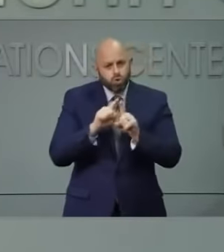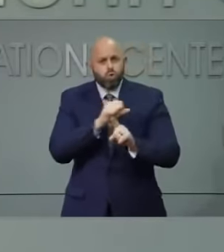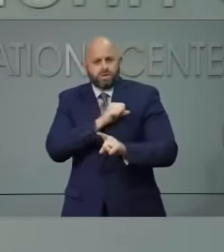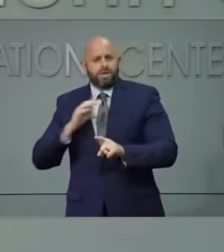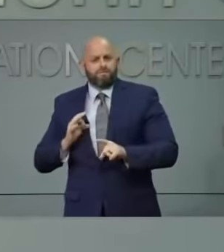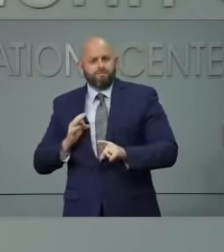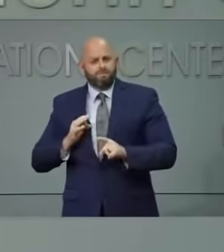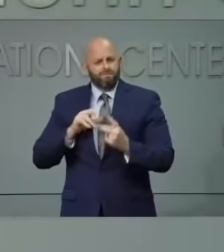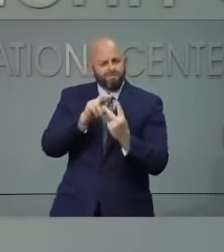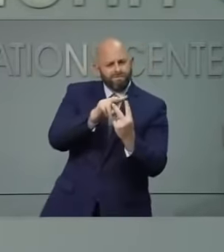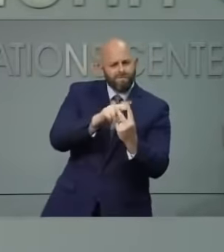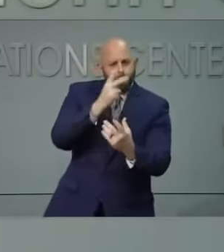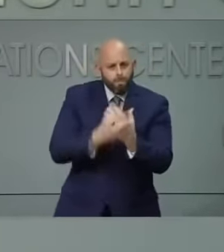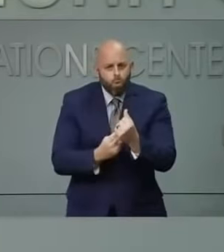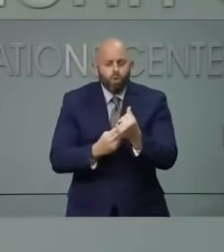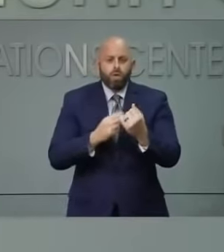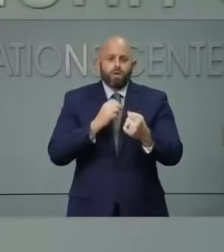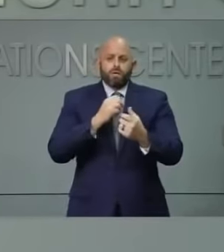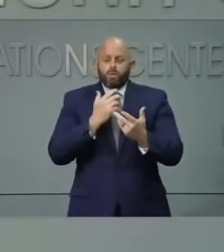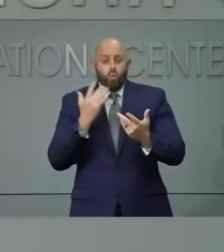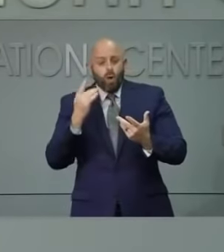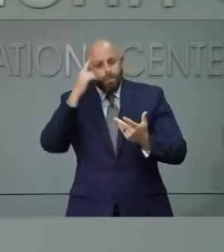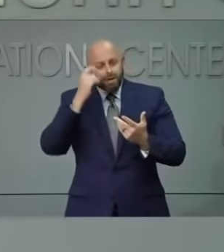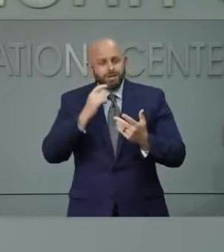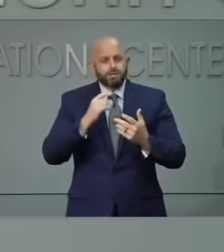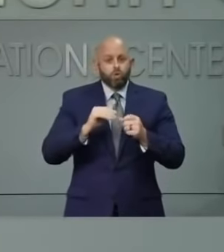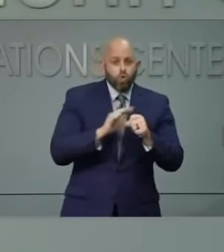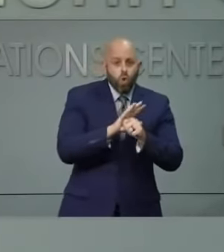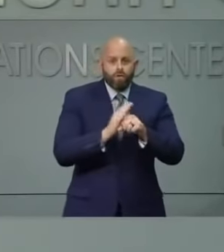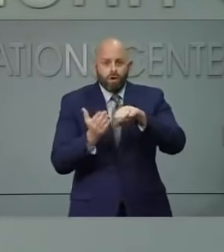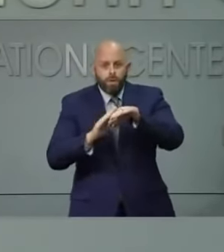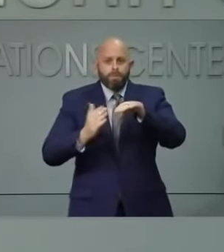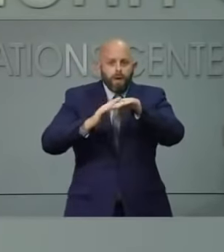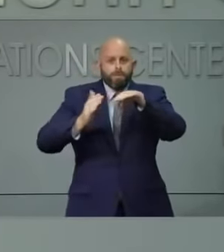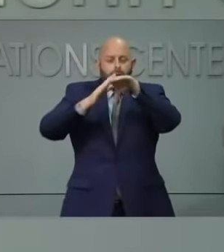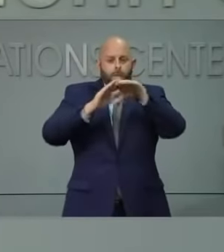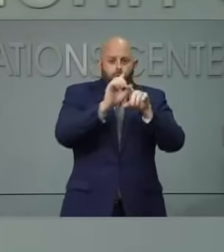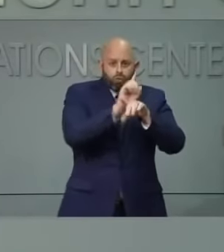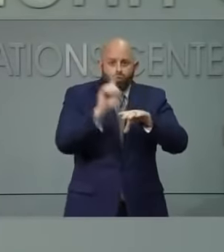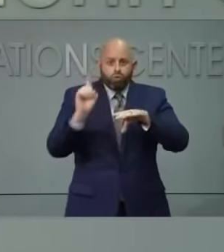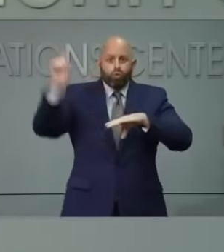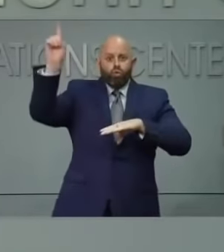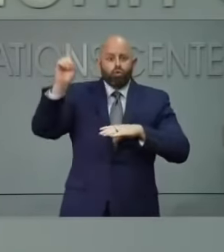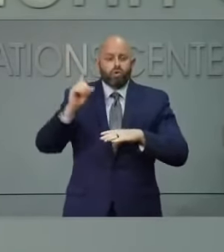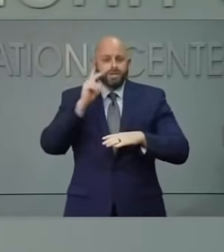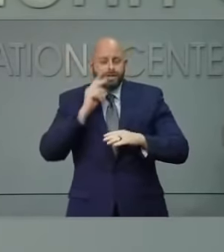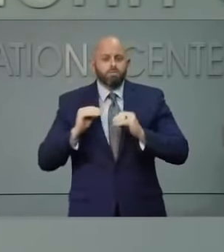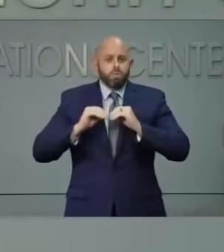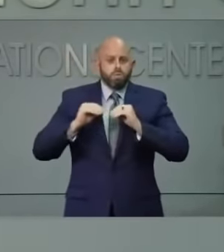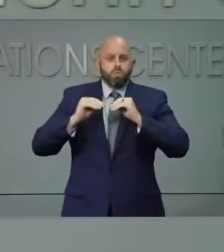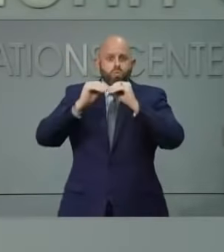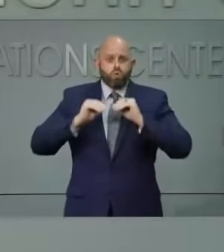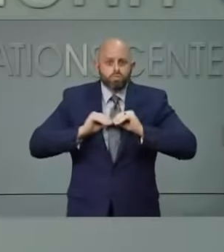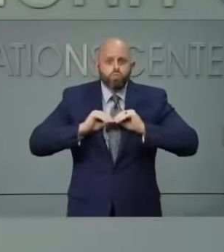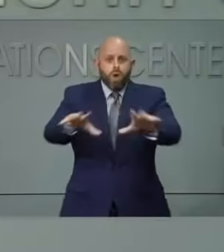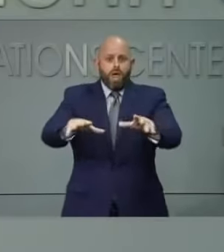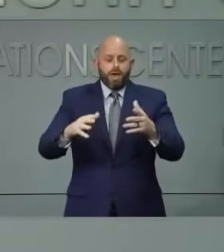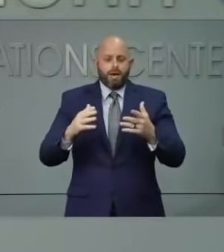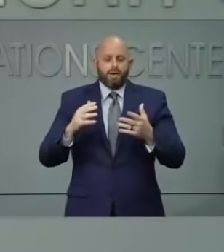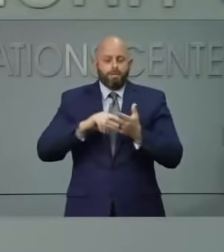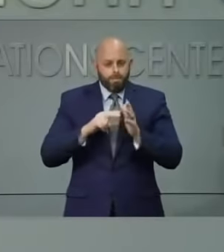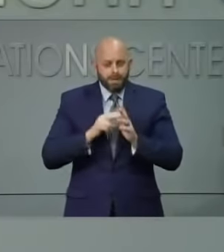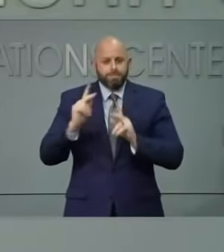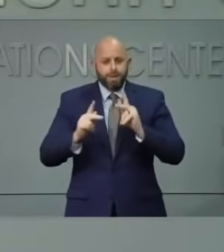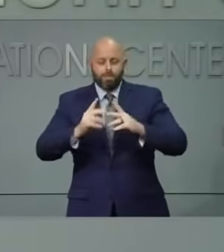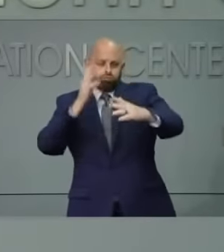personnel, to deal with increased cases, because we know we are continuing to see an increase in the viral spread. And that's why